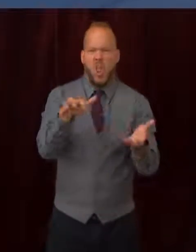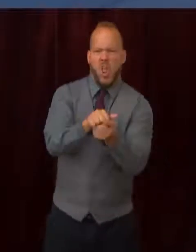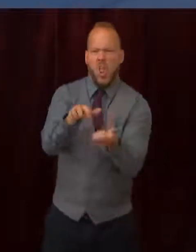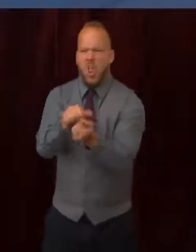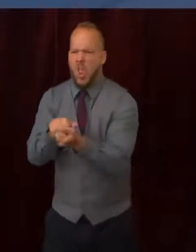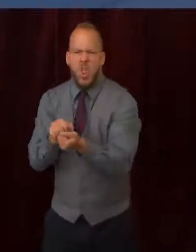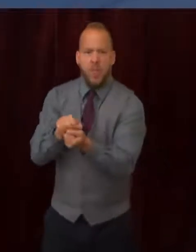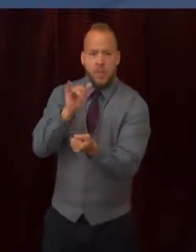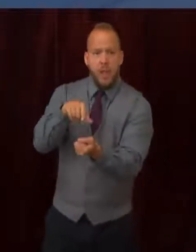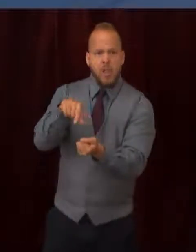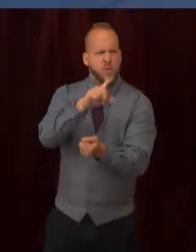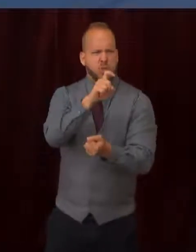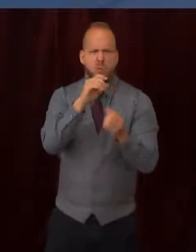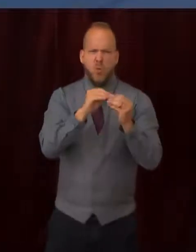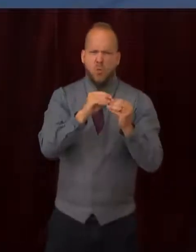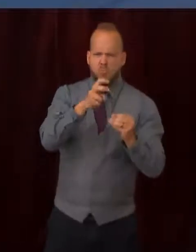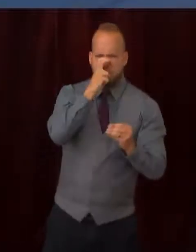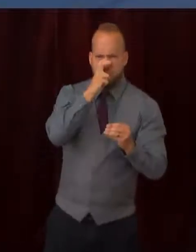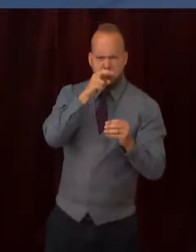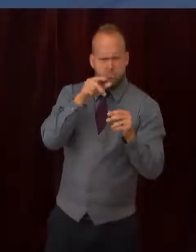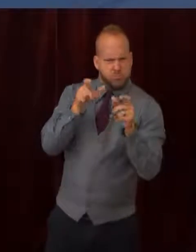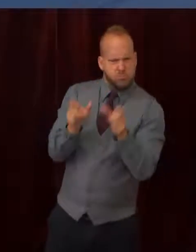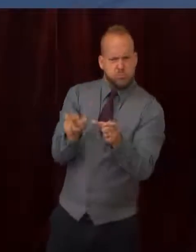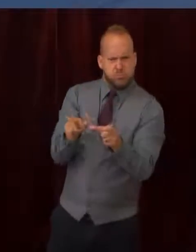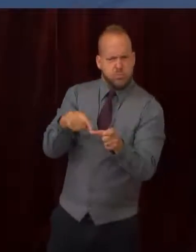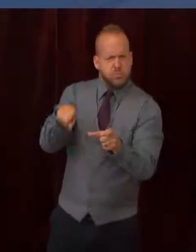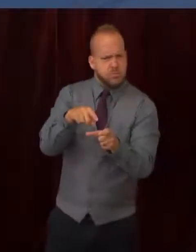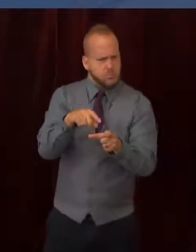protests change the state's COVID strategy?